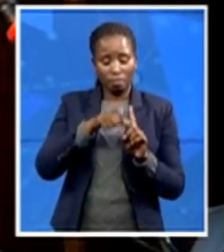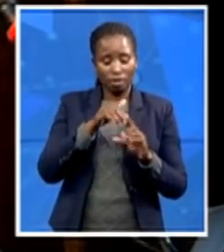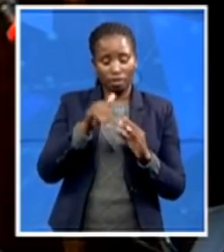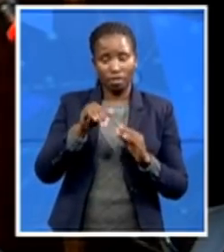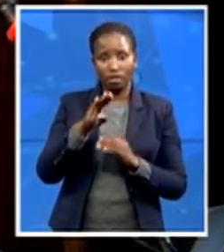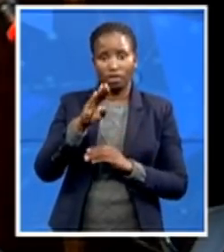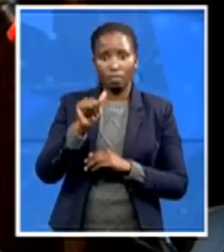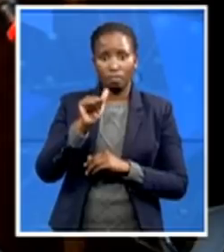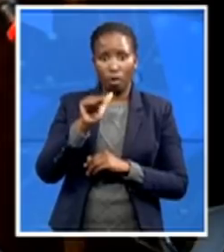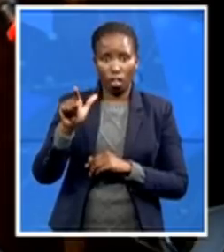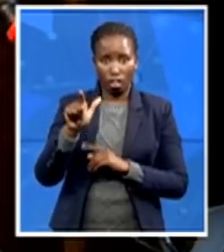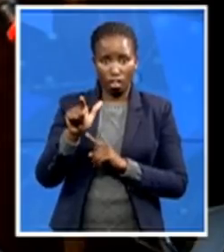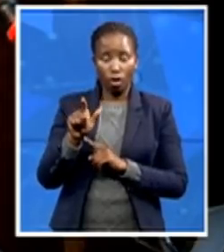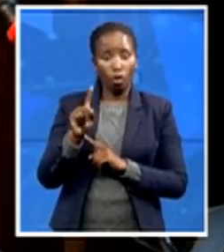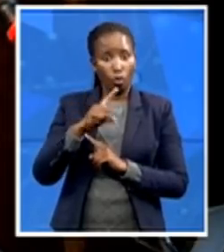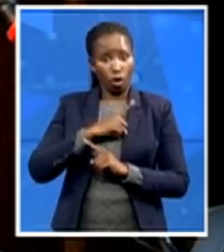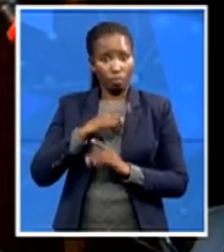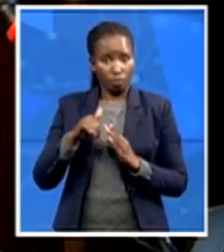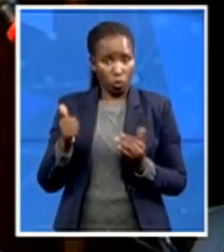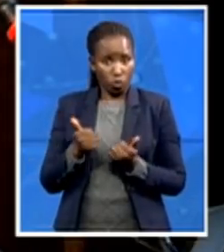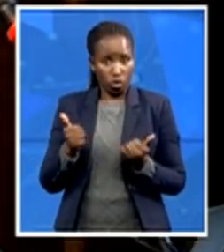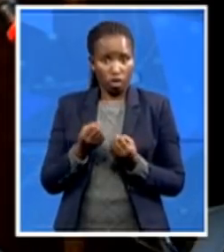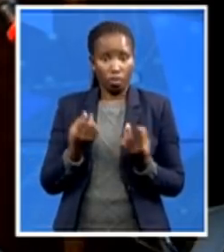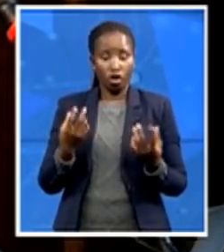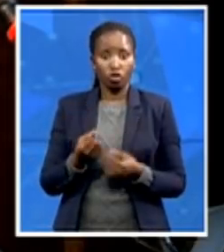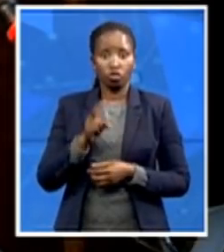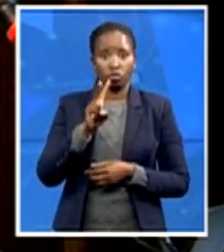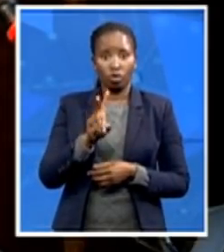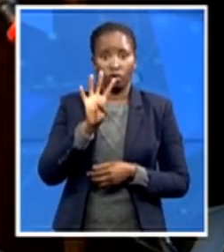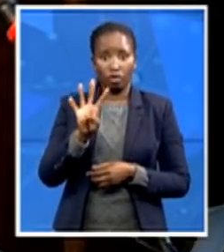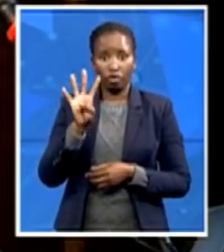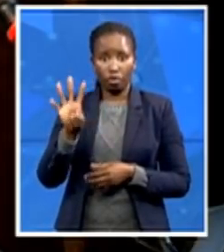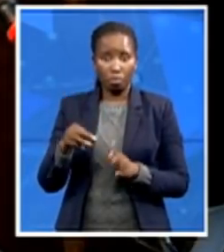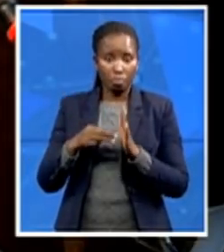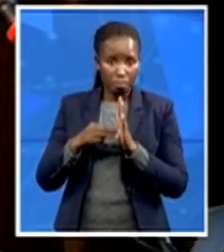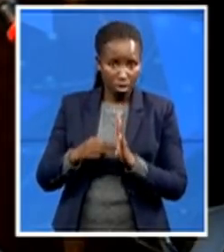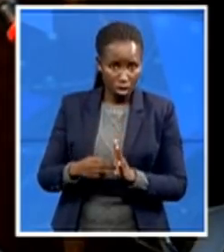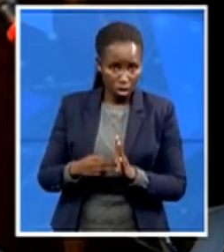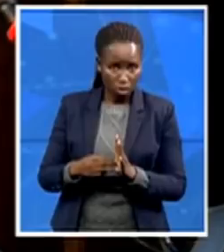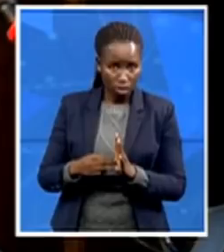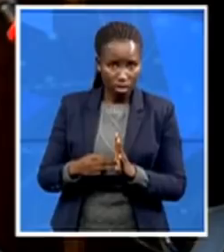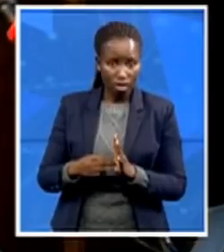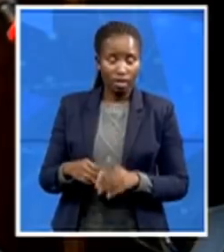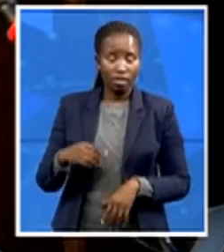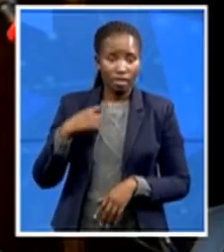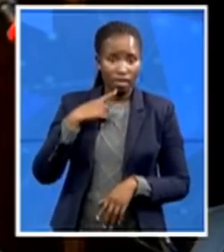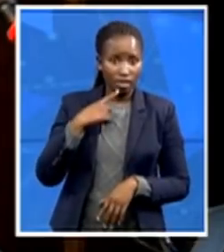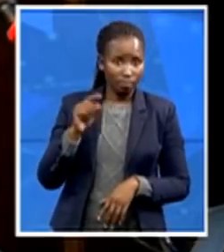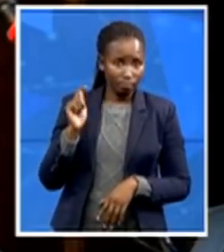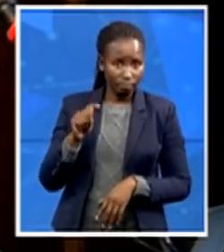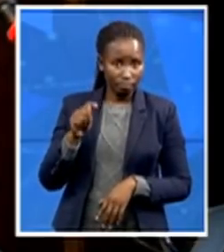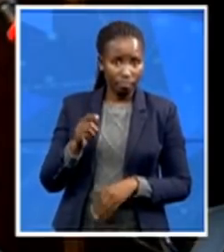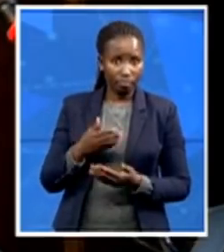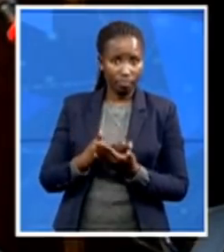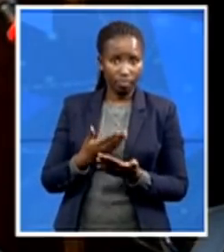a 244 million case, that there is a likelihood that it will undermine and jeopardise the proper